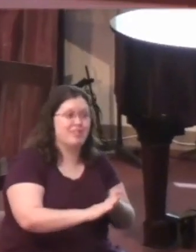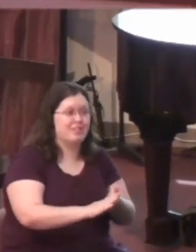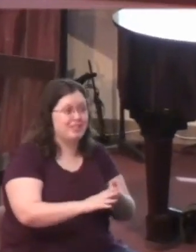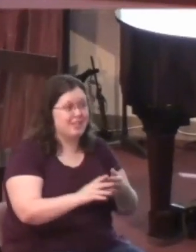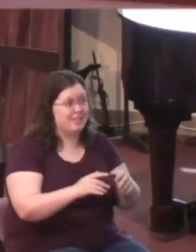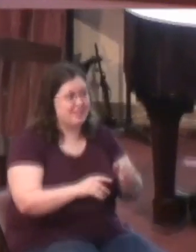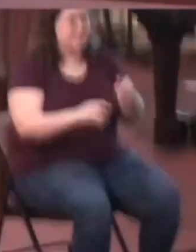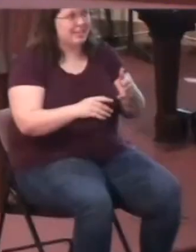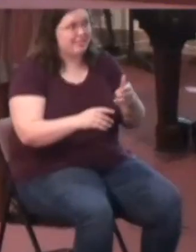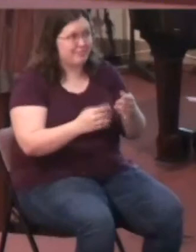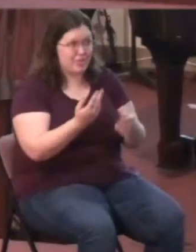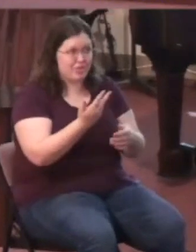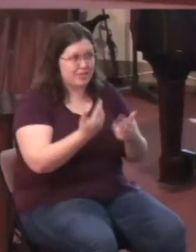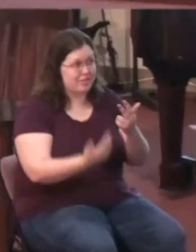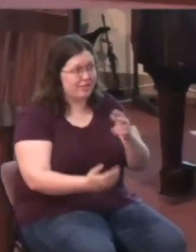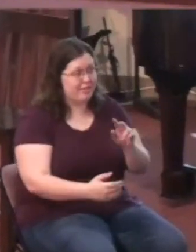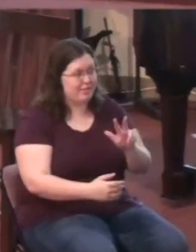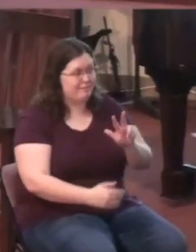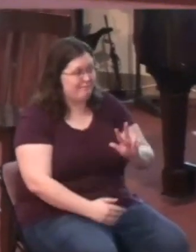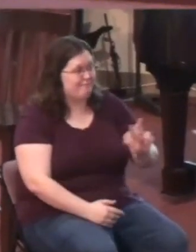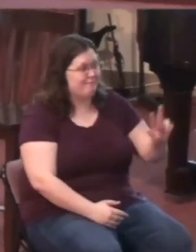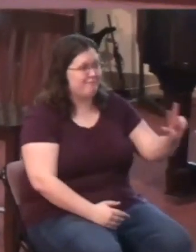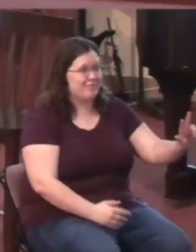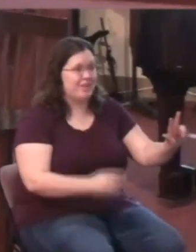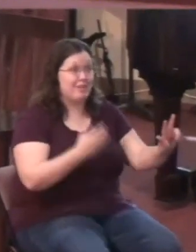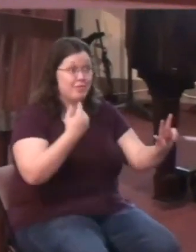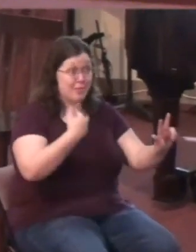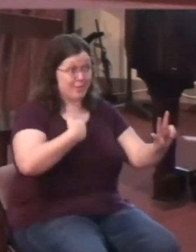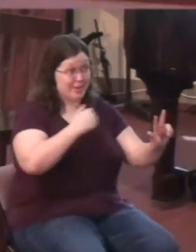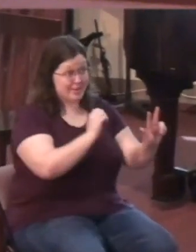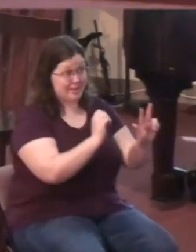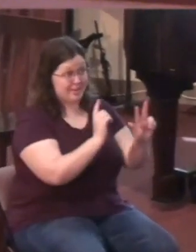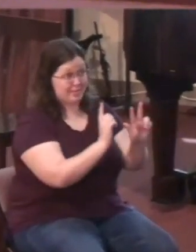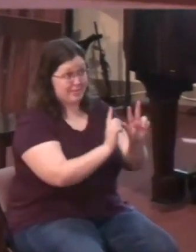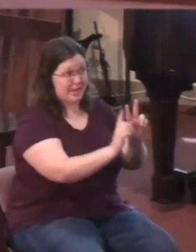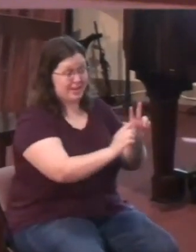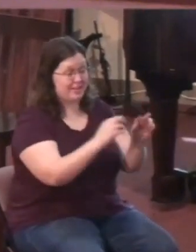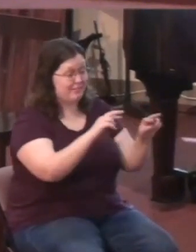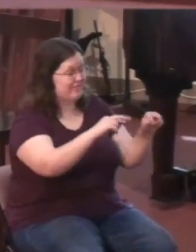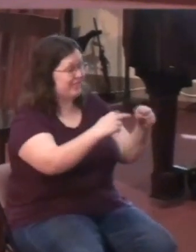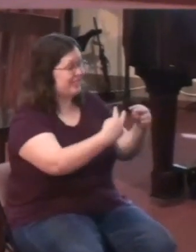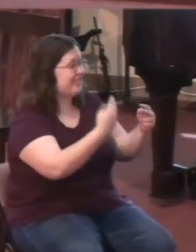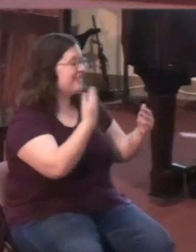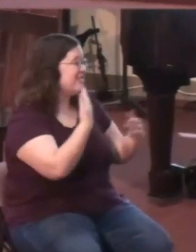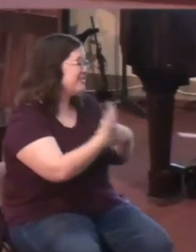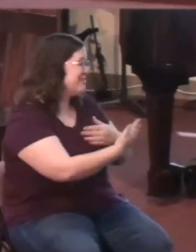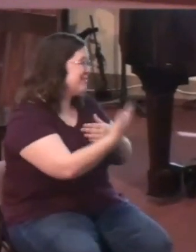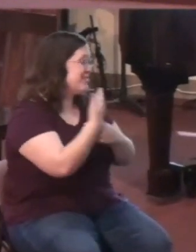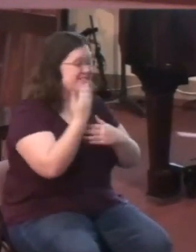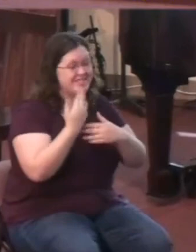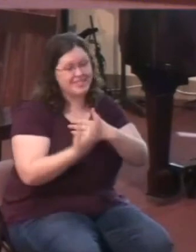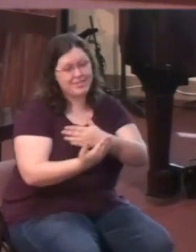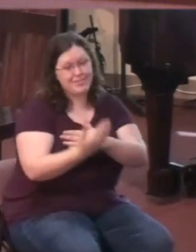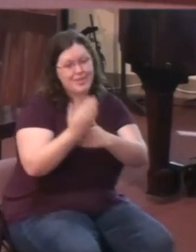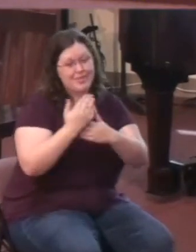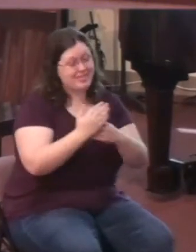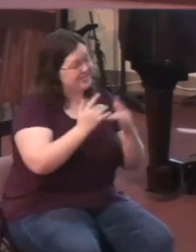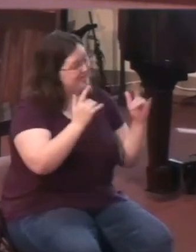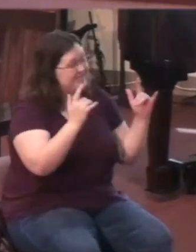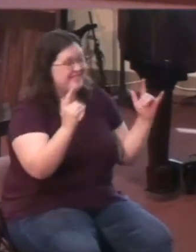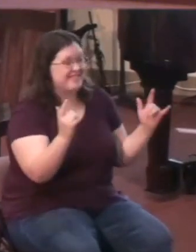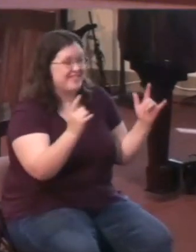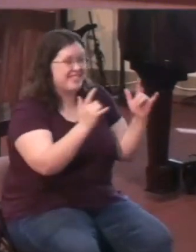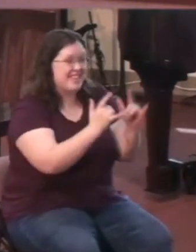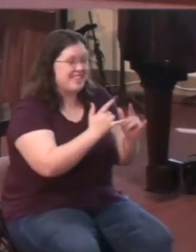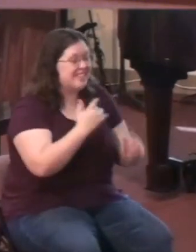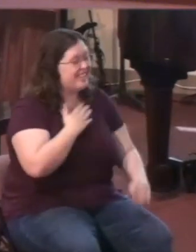trail for me. And they moved their little puppy dog off the trail. And we like looked at each other and we said good morning. And there was this little love exchange